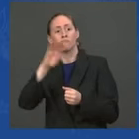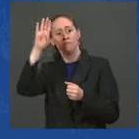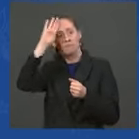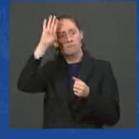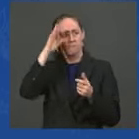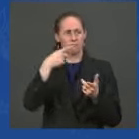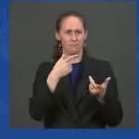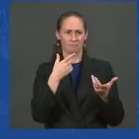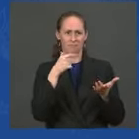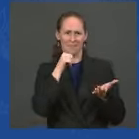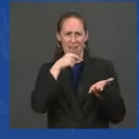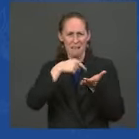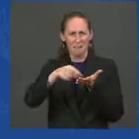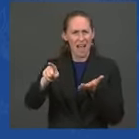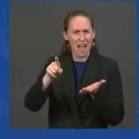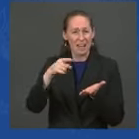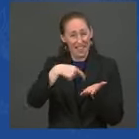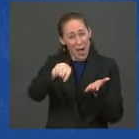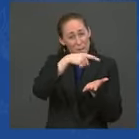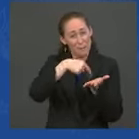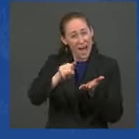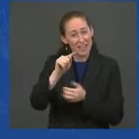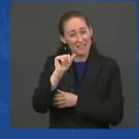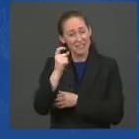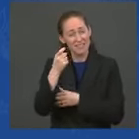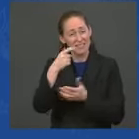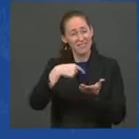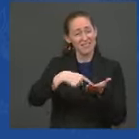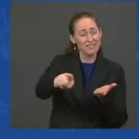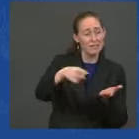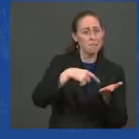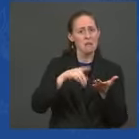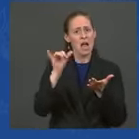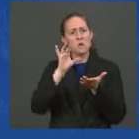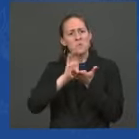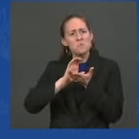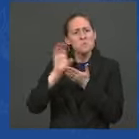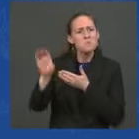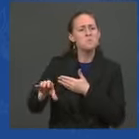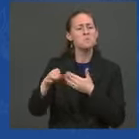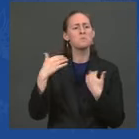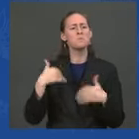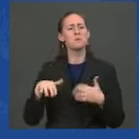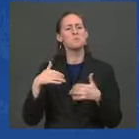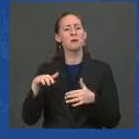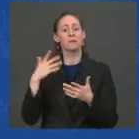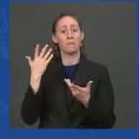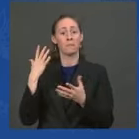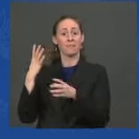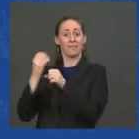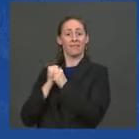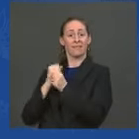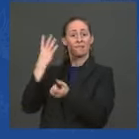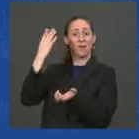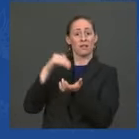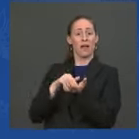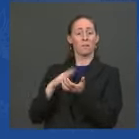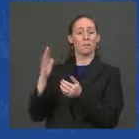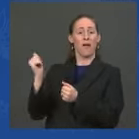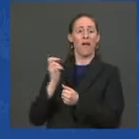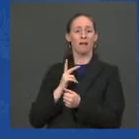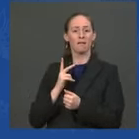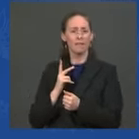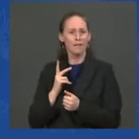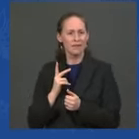pay tax, but there's nothing? You say you're going to get $4,000 back for your kids. Well, you know, it's not